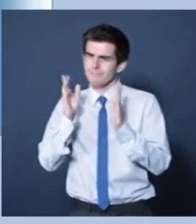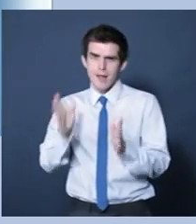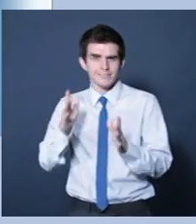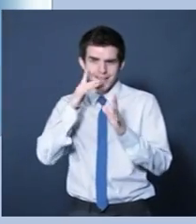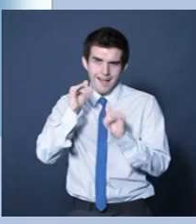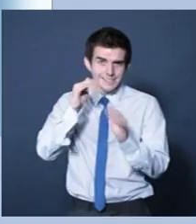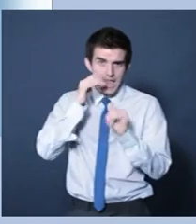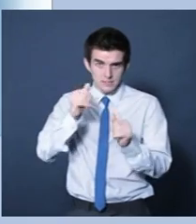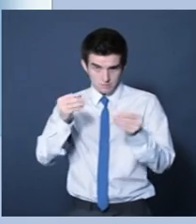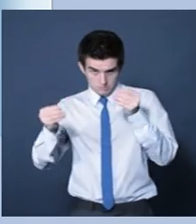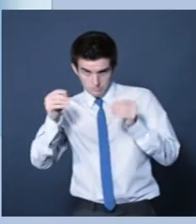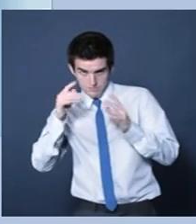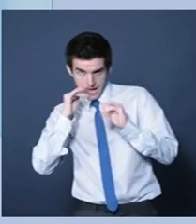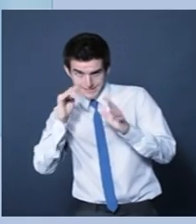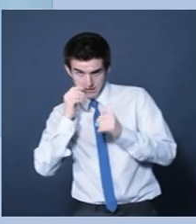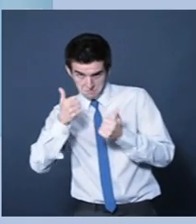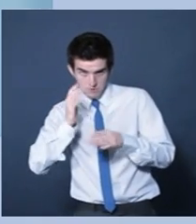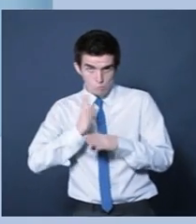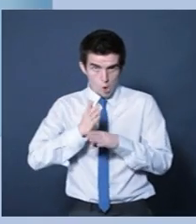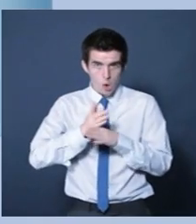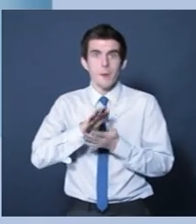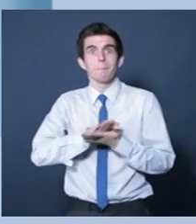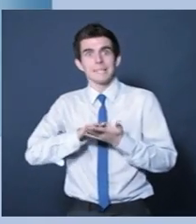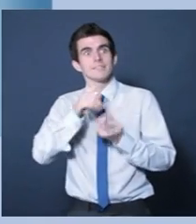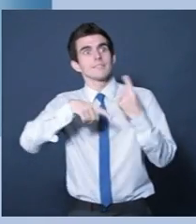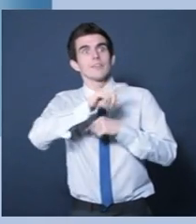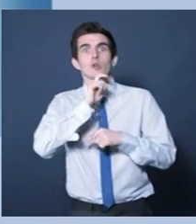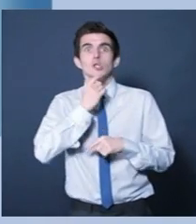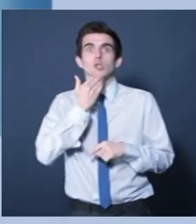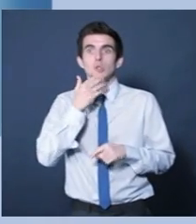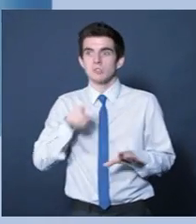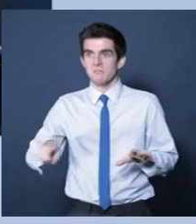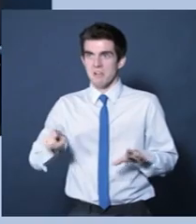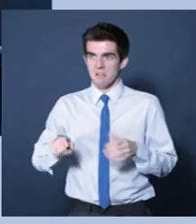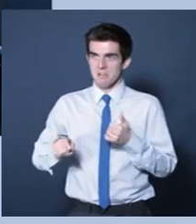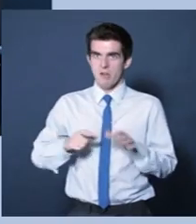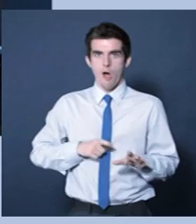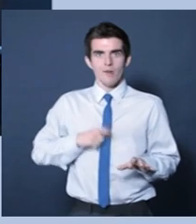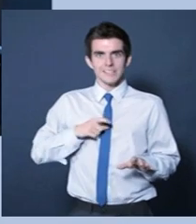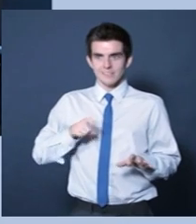confidence of knowing that the website is going to be there for them and they'll be able to use it.